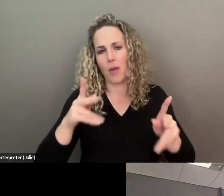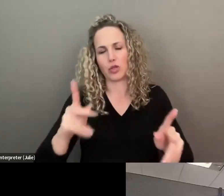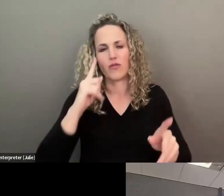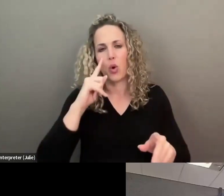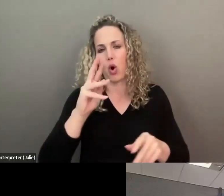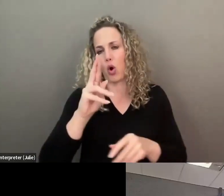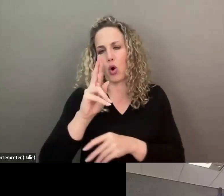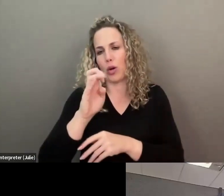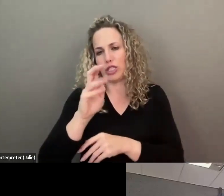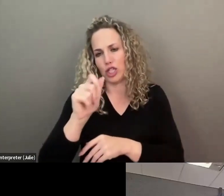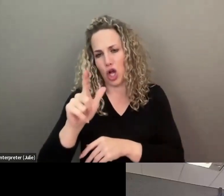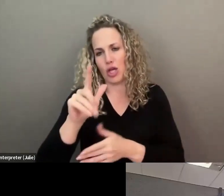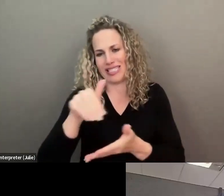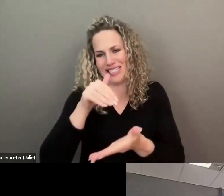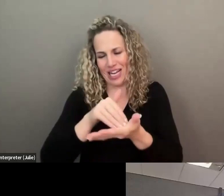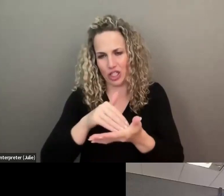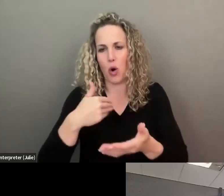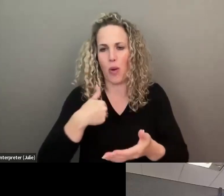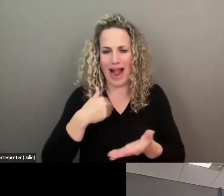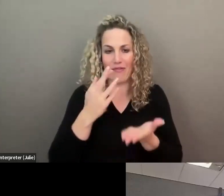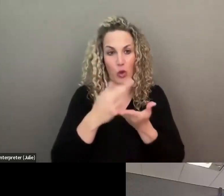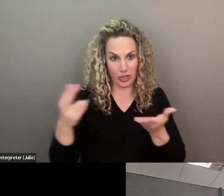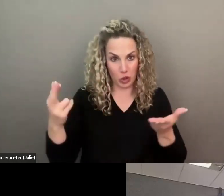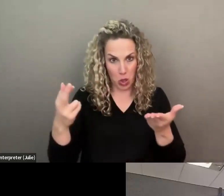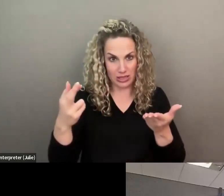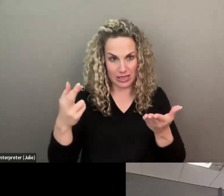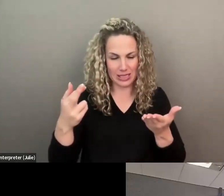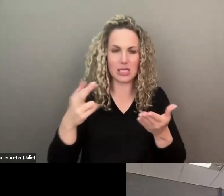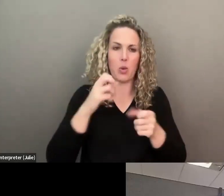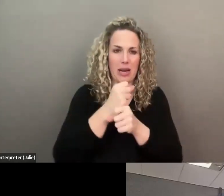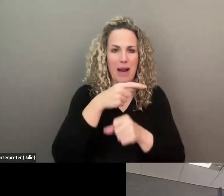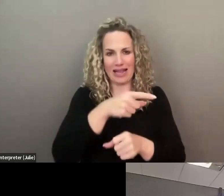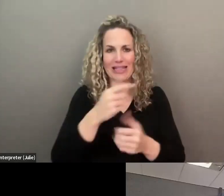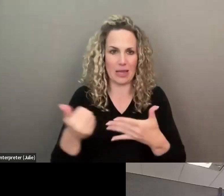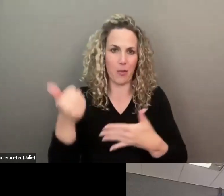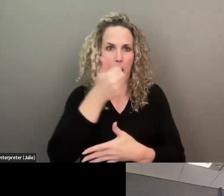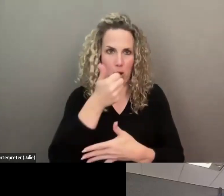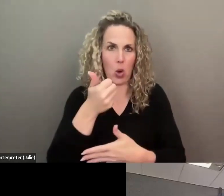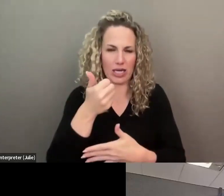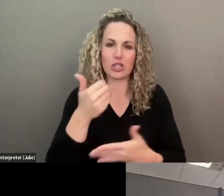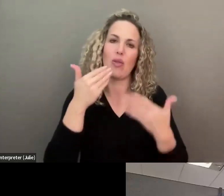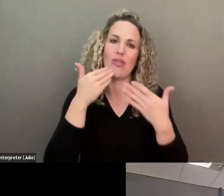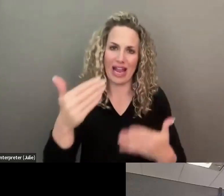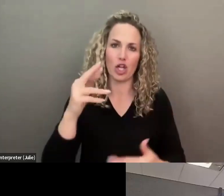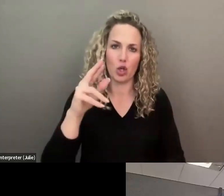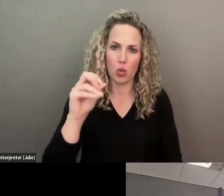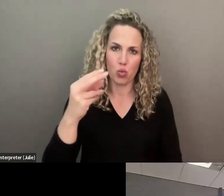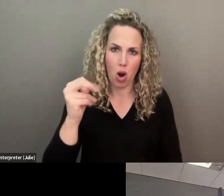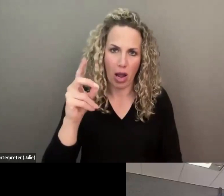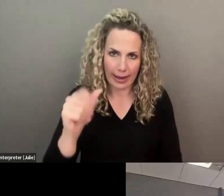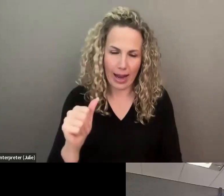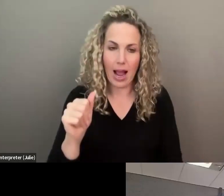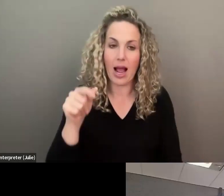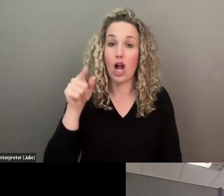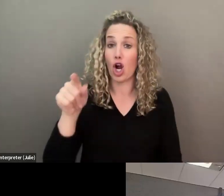center because we have the resources at our regional center where we can make this a priority. And so thank you, Rhonda. Some of you guys know that